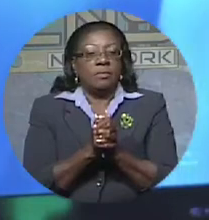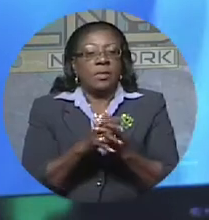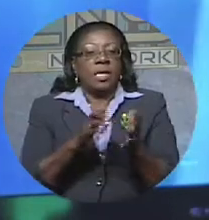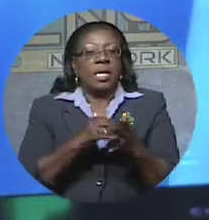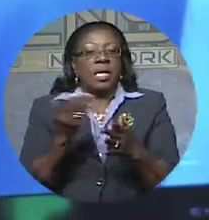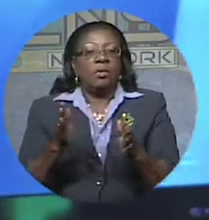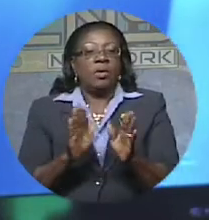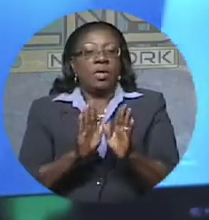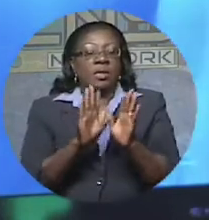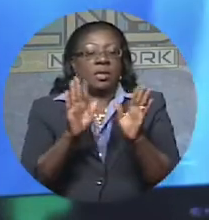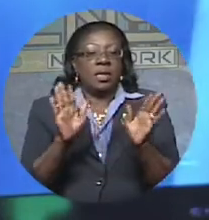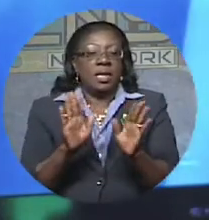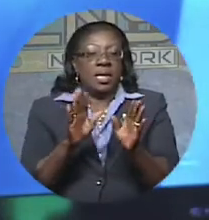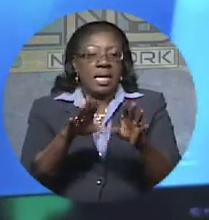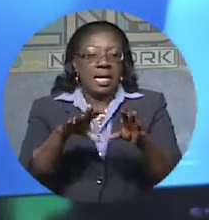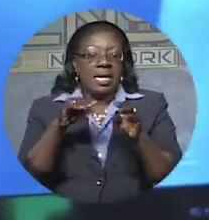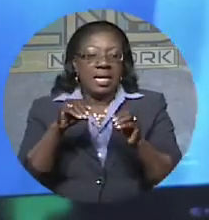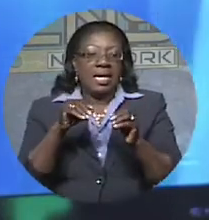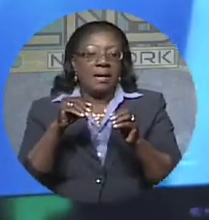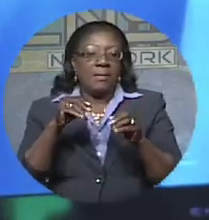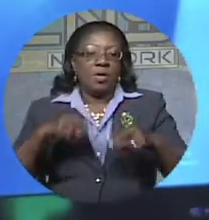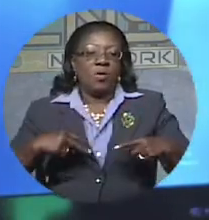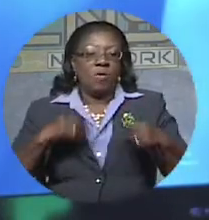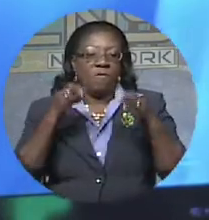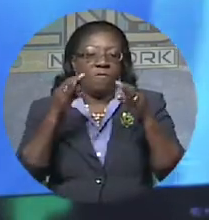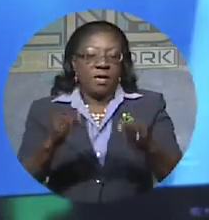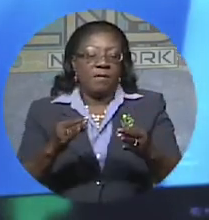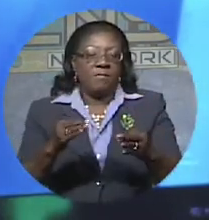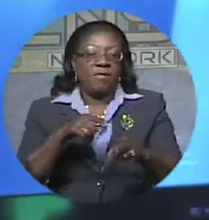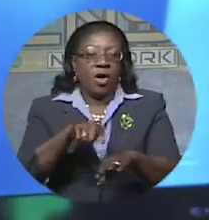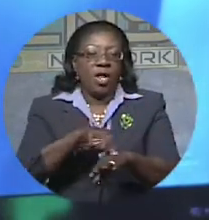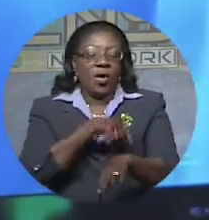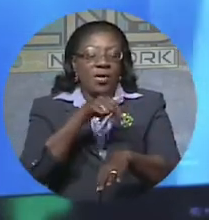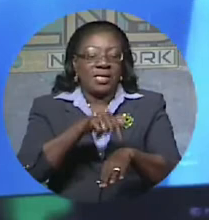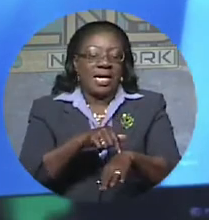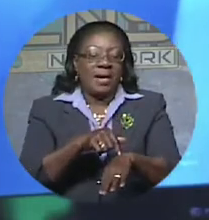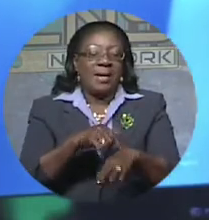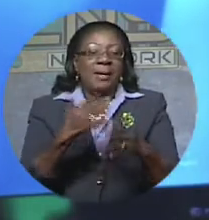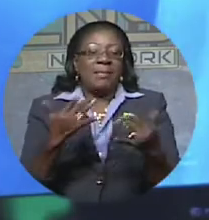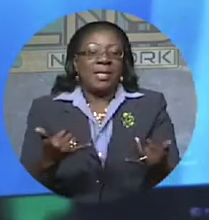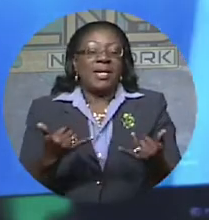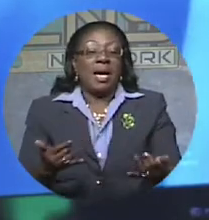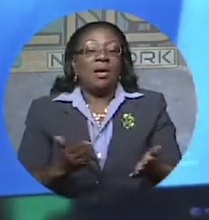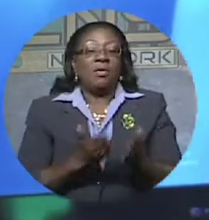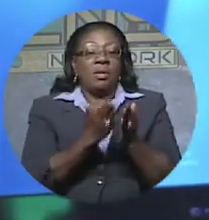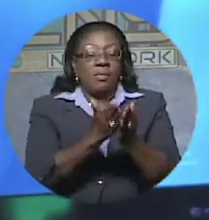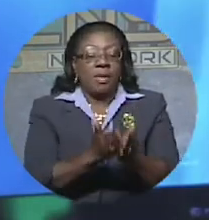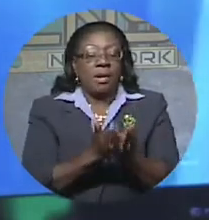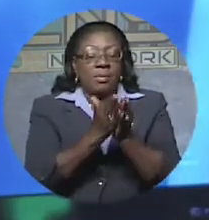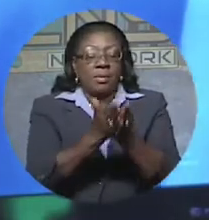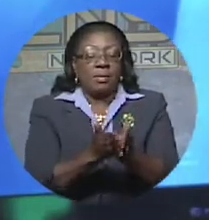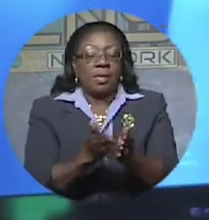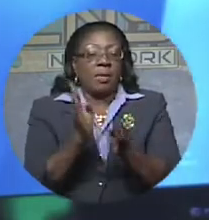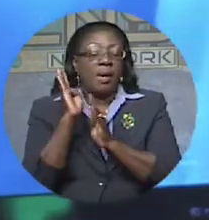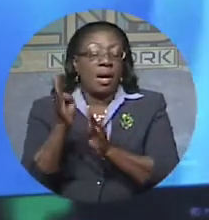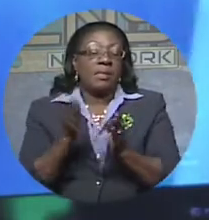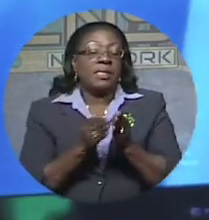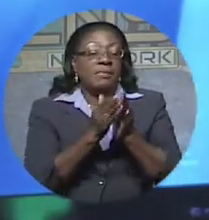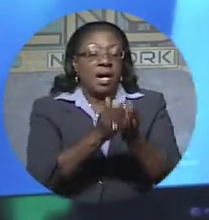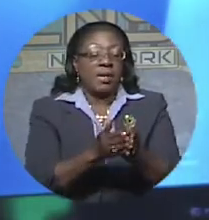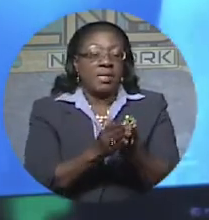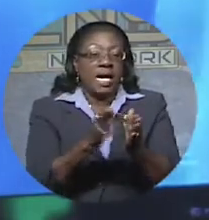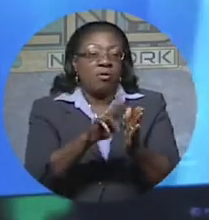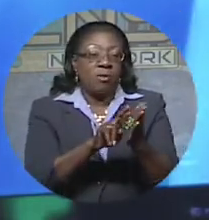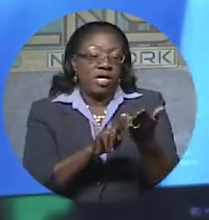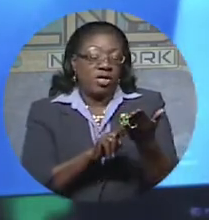It was a claim to fame for a long time, but the Bahamas Maritime Registry is no longer the third largest in the world. CEO of the